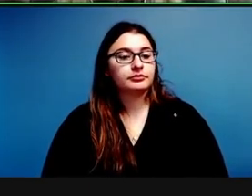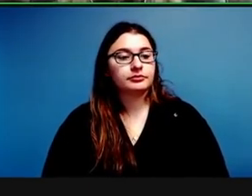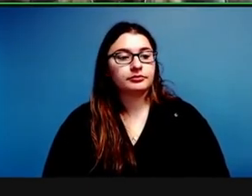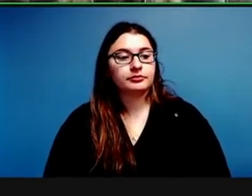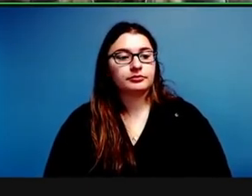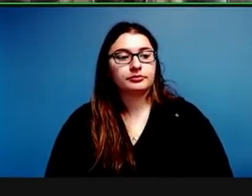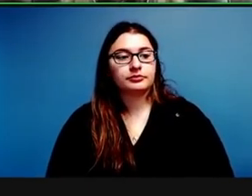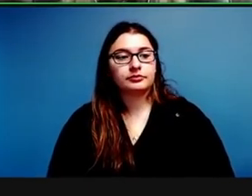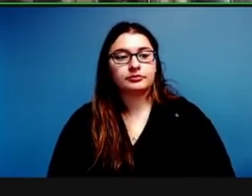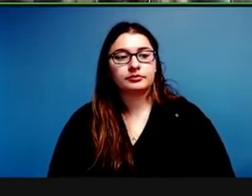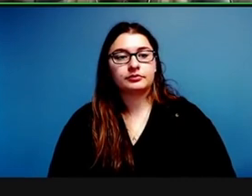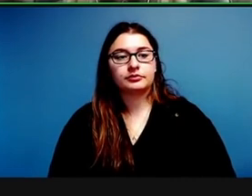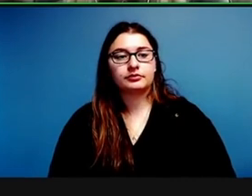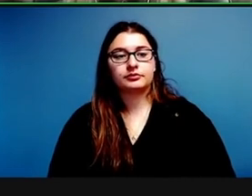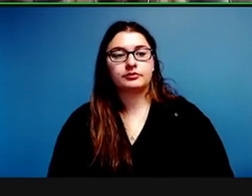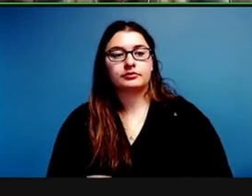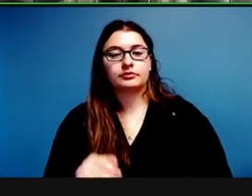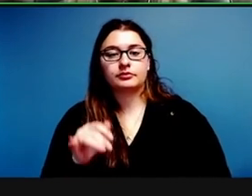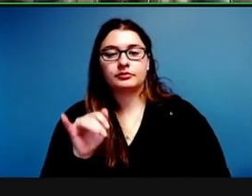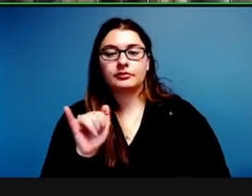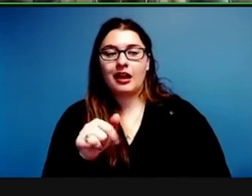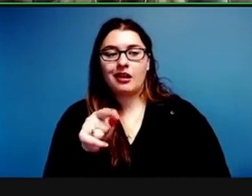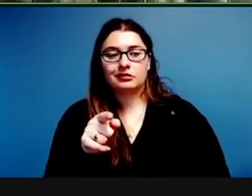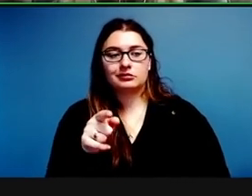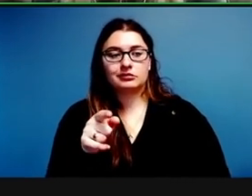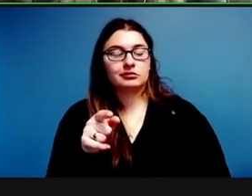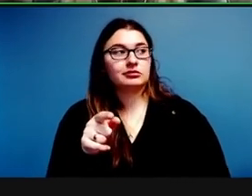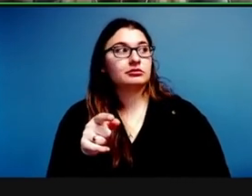Okay, so this is just a more